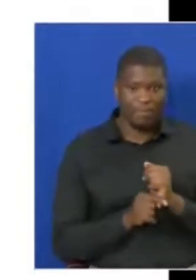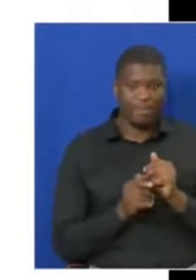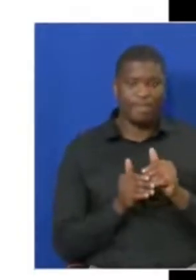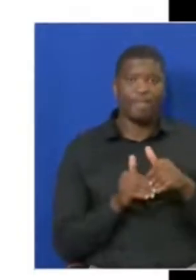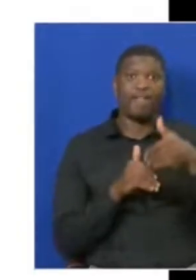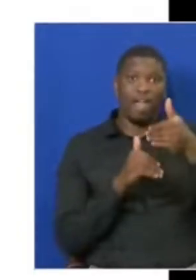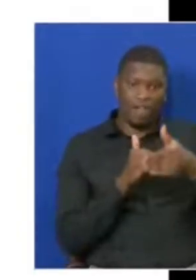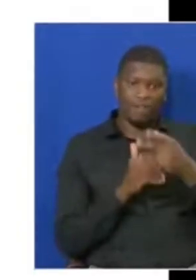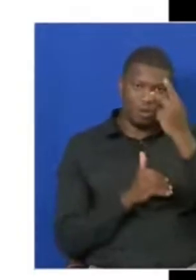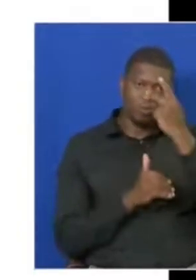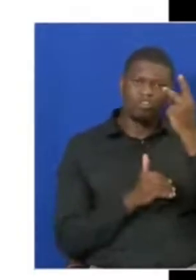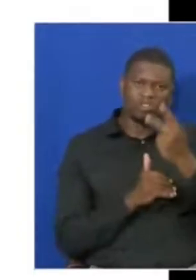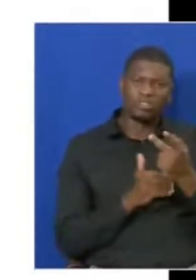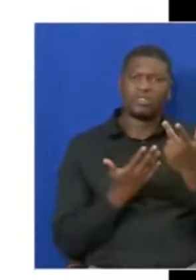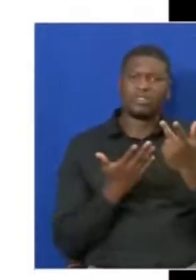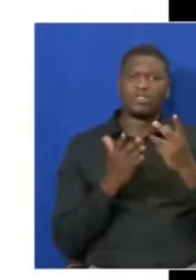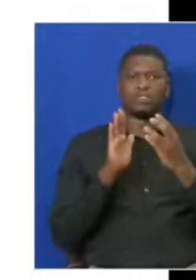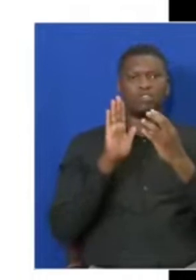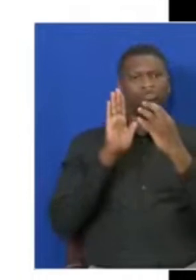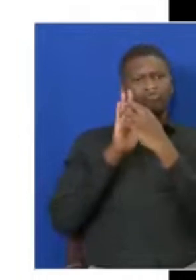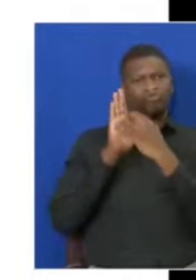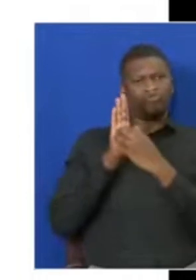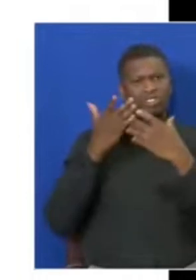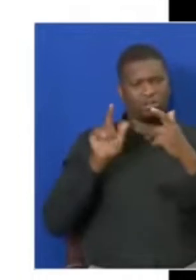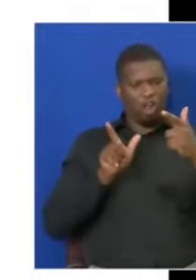the article.